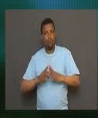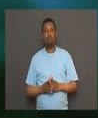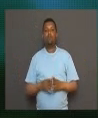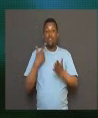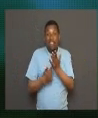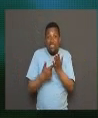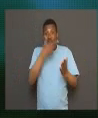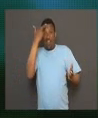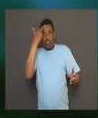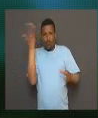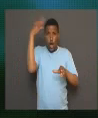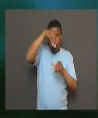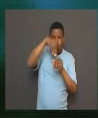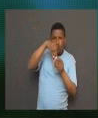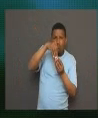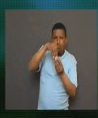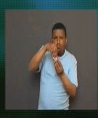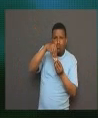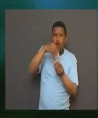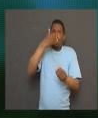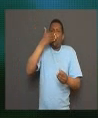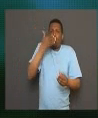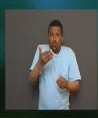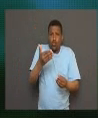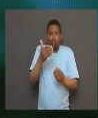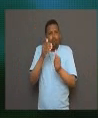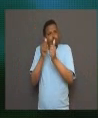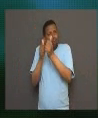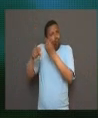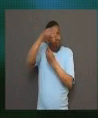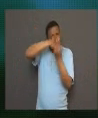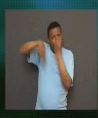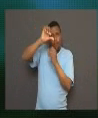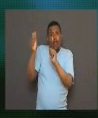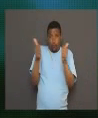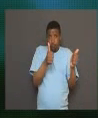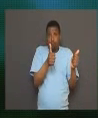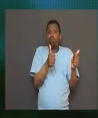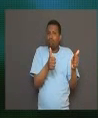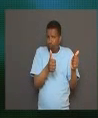These factors include good climatic conditions,